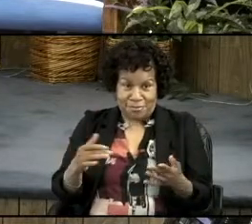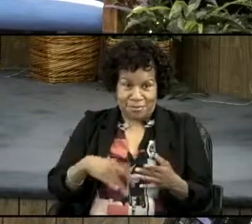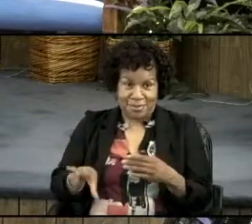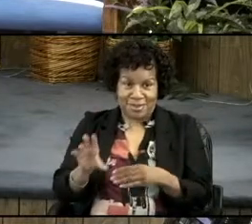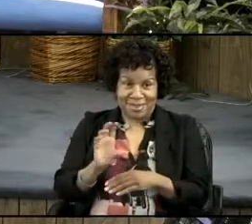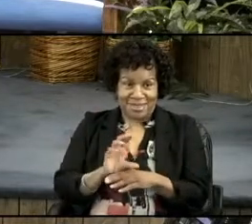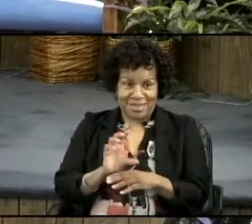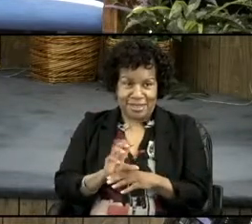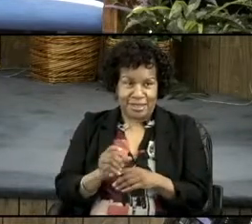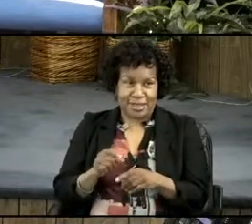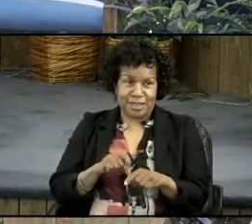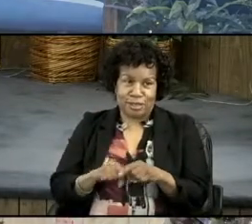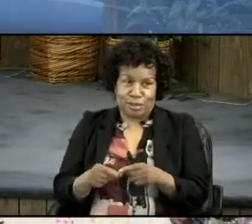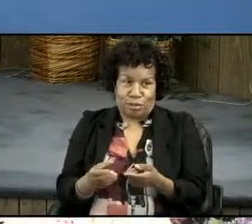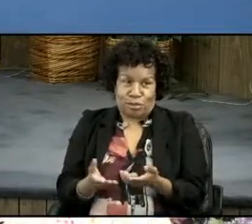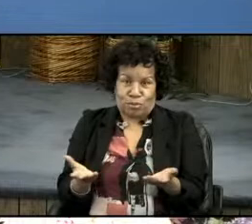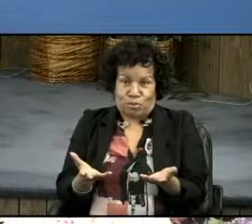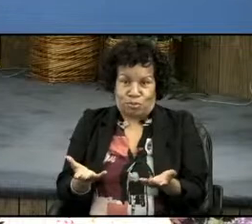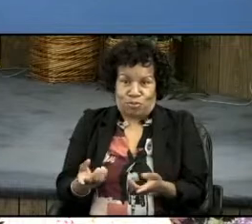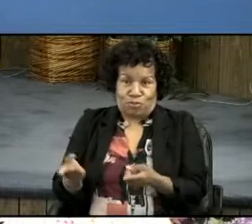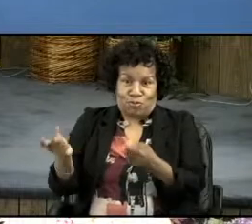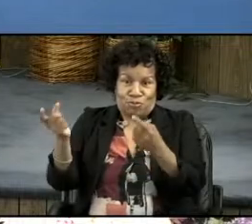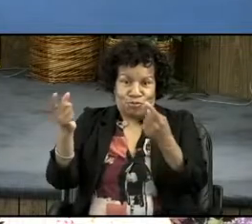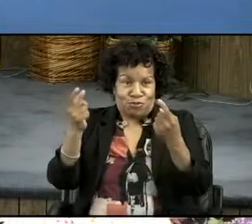So here it comes.